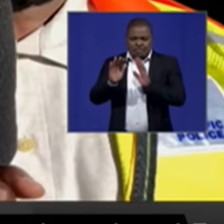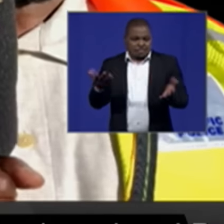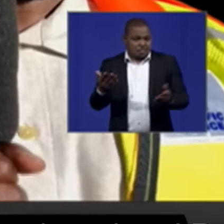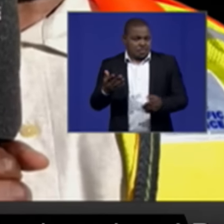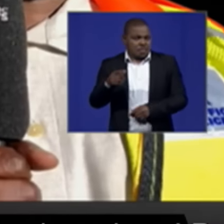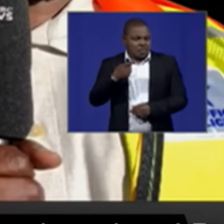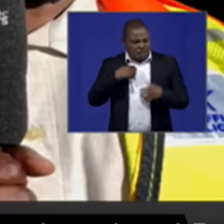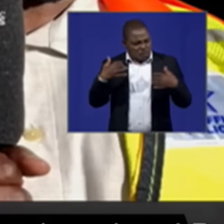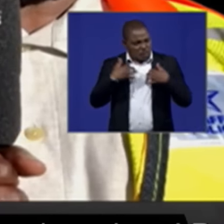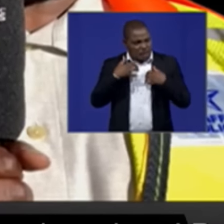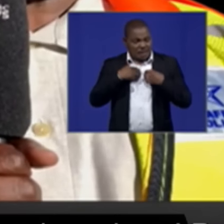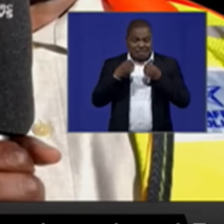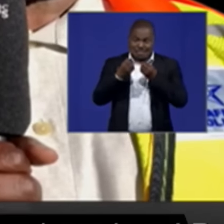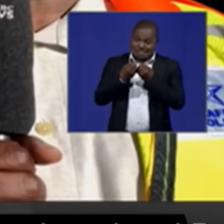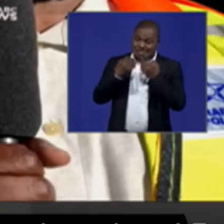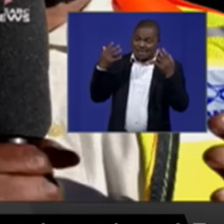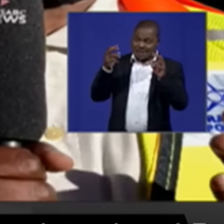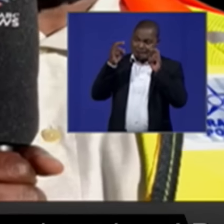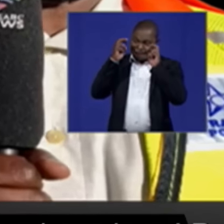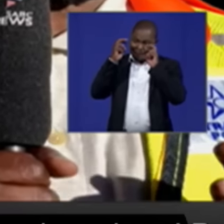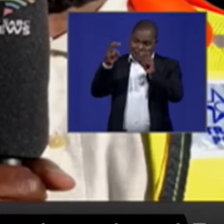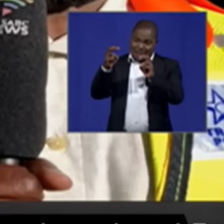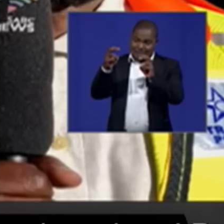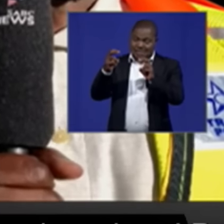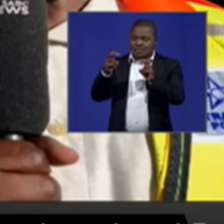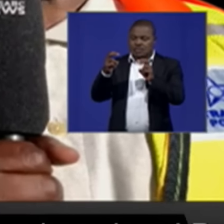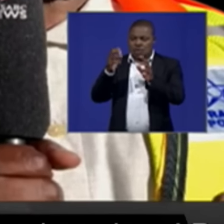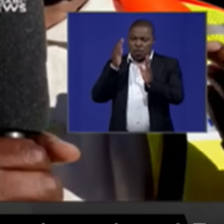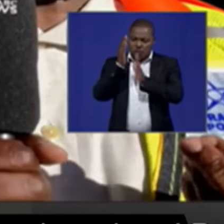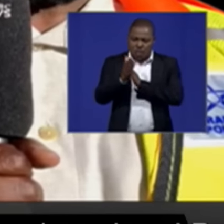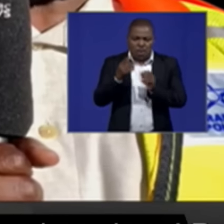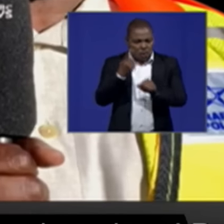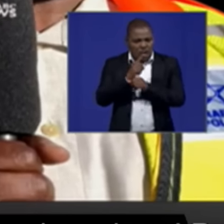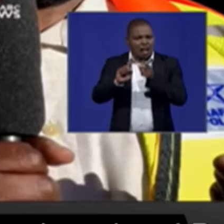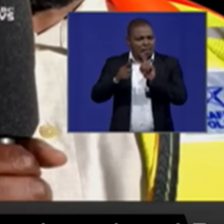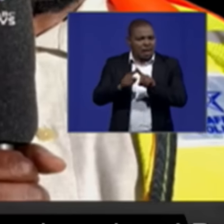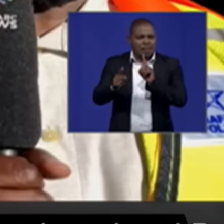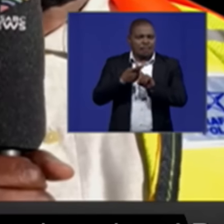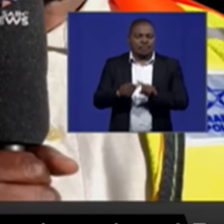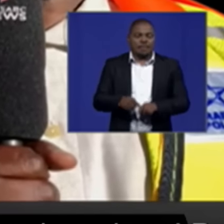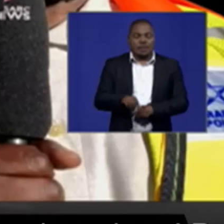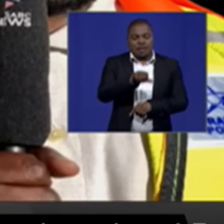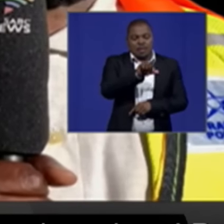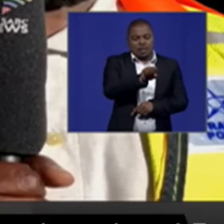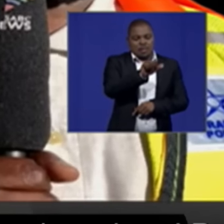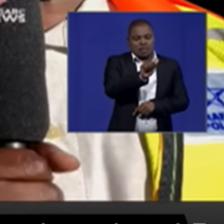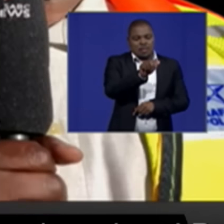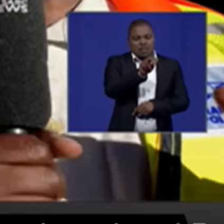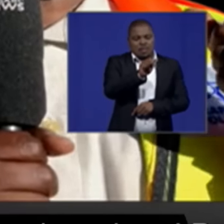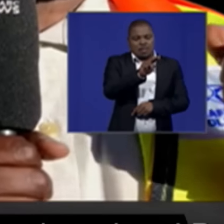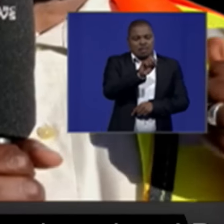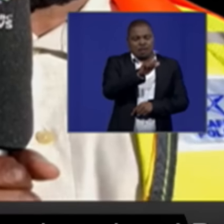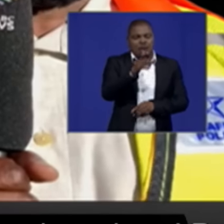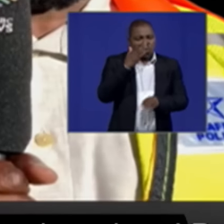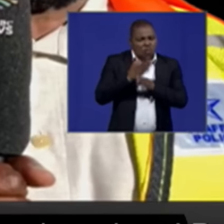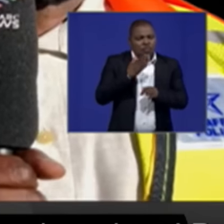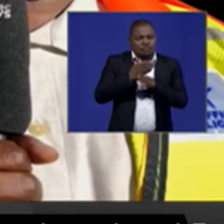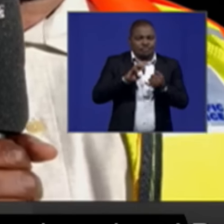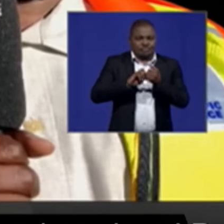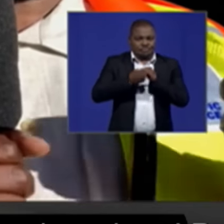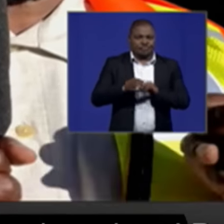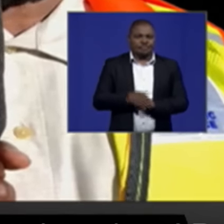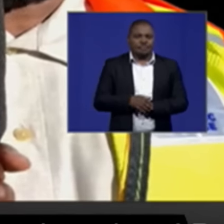bontsi ba dibese tse di dirisang tsela e di tlhagelwa ke dikotsi le mororo Sanral ba dira ka natla. Dipego di tlhalosa